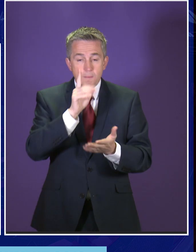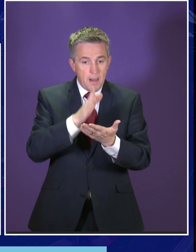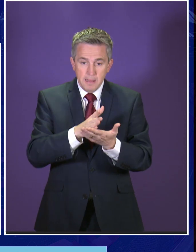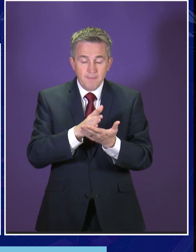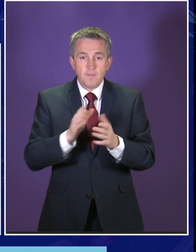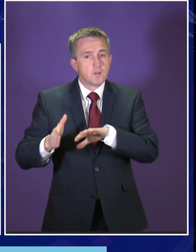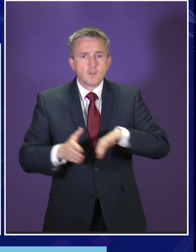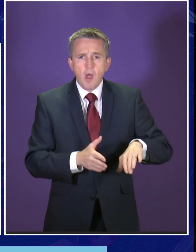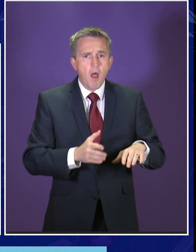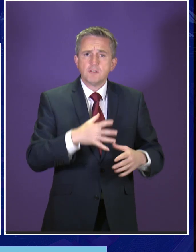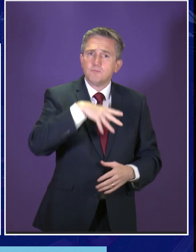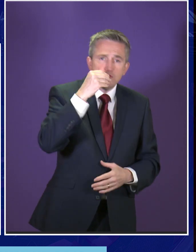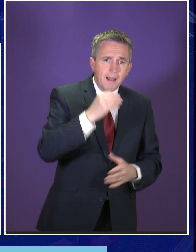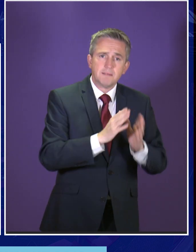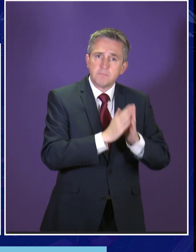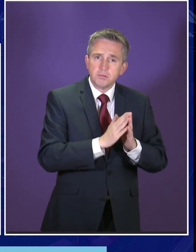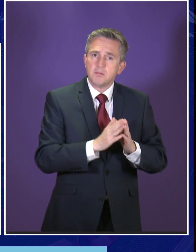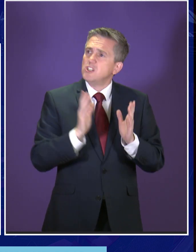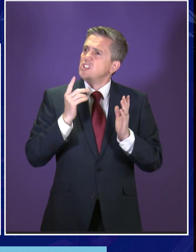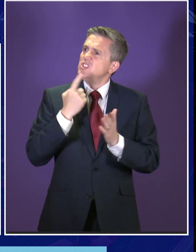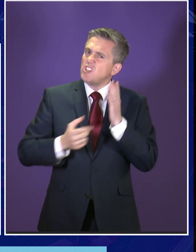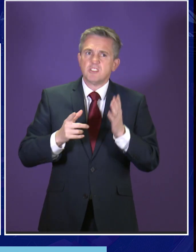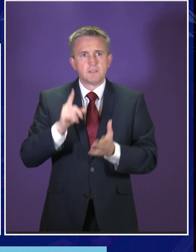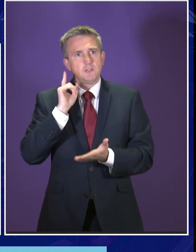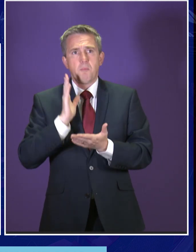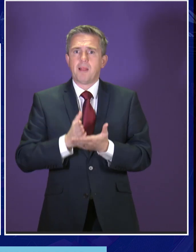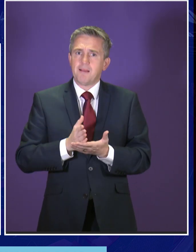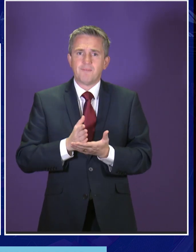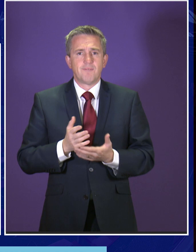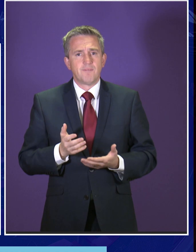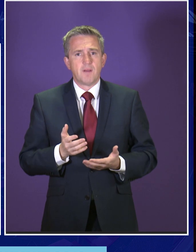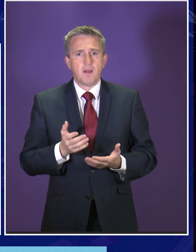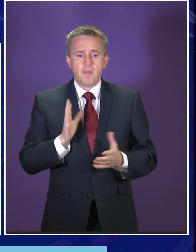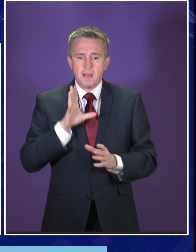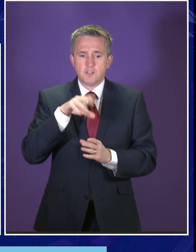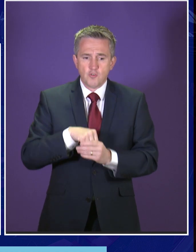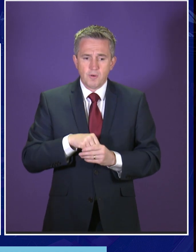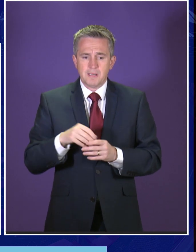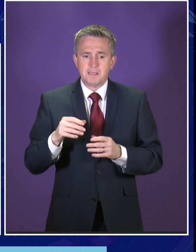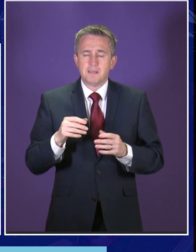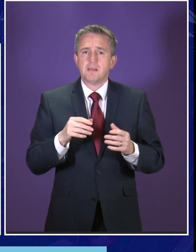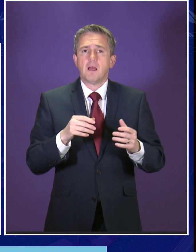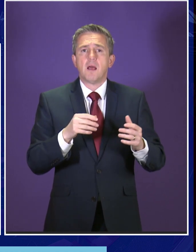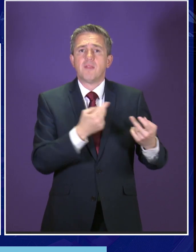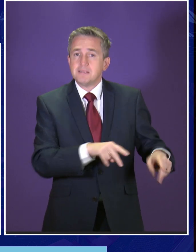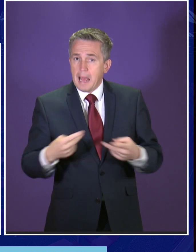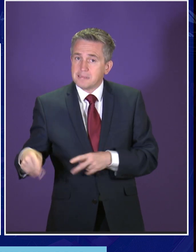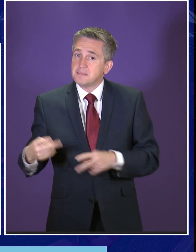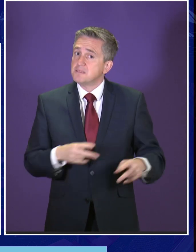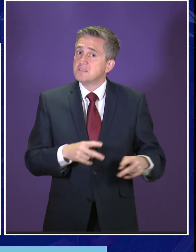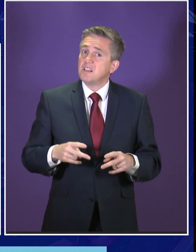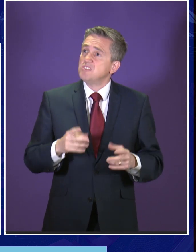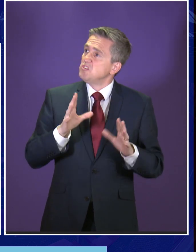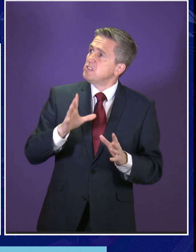not religion, perhaps, but belief. And they enter into the dances in total belief.